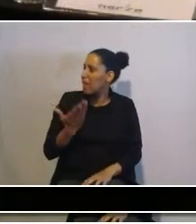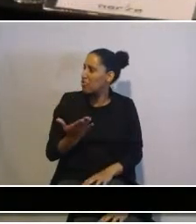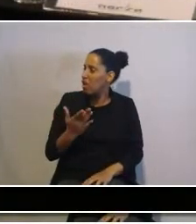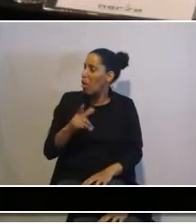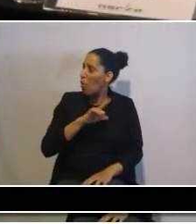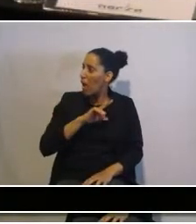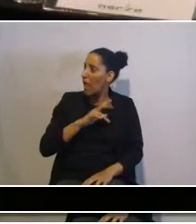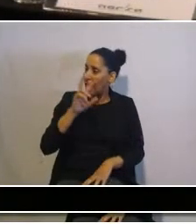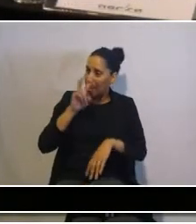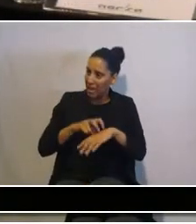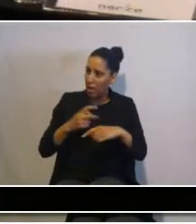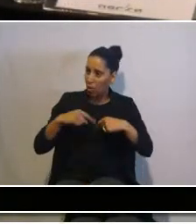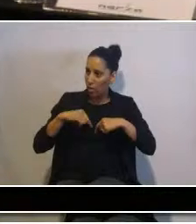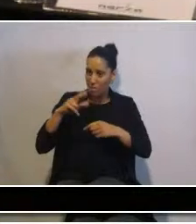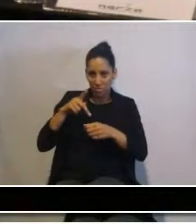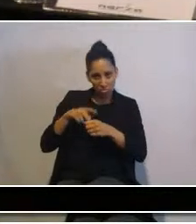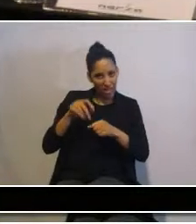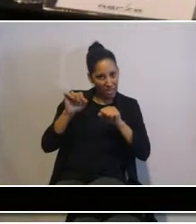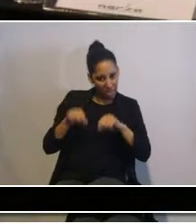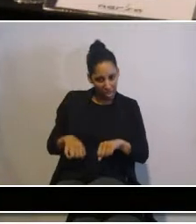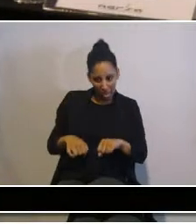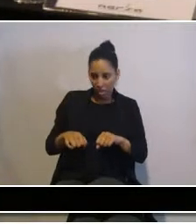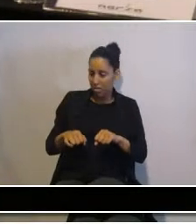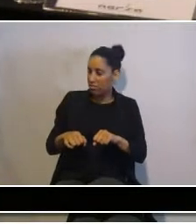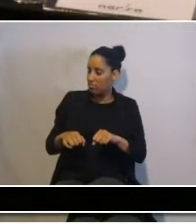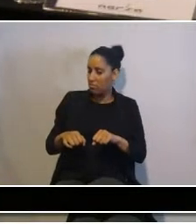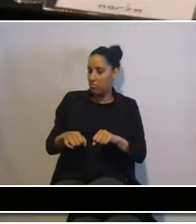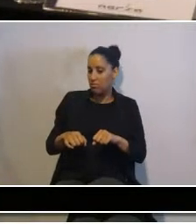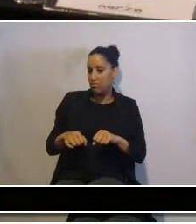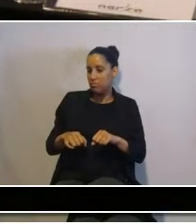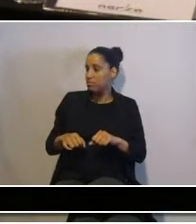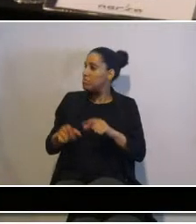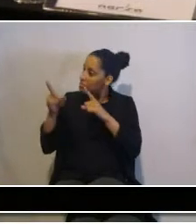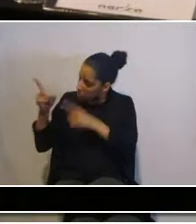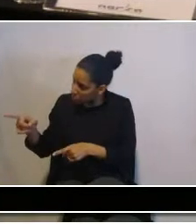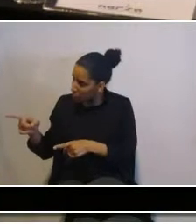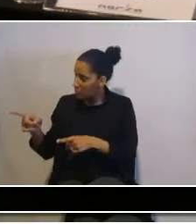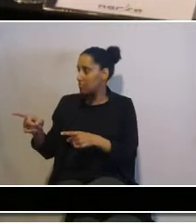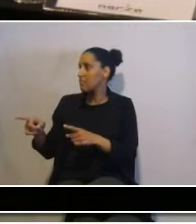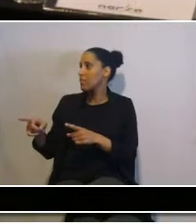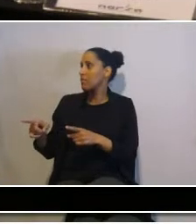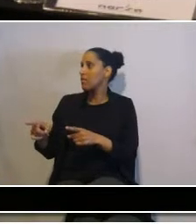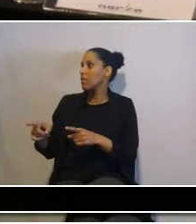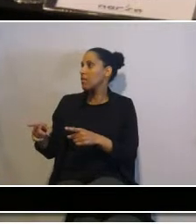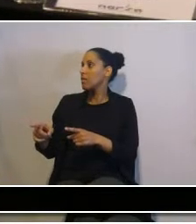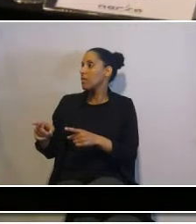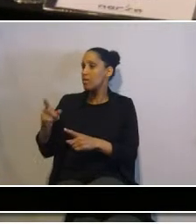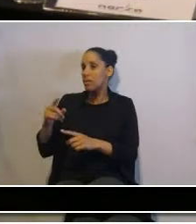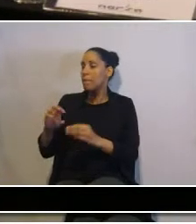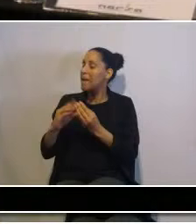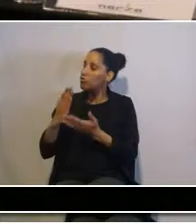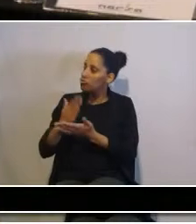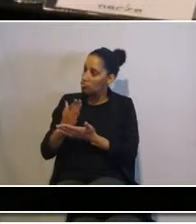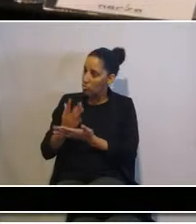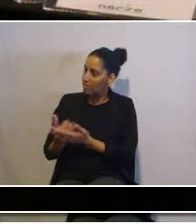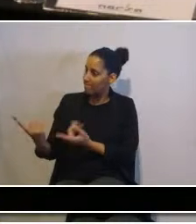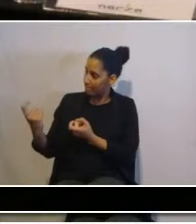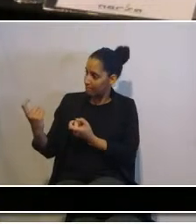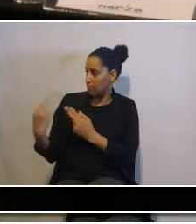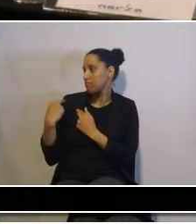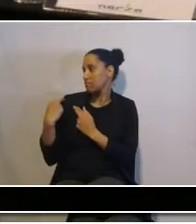we can be in a position to direct Eskom and ensure that we hold Eskom